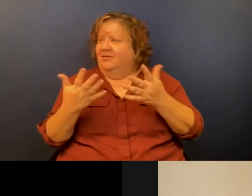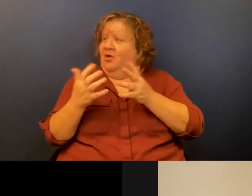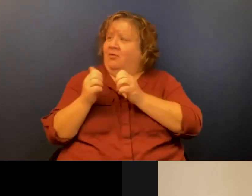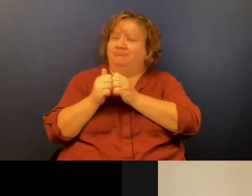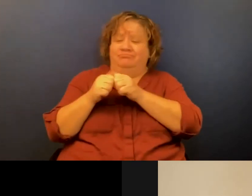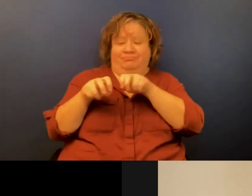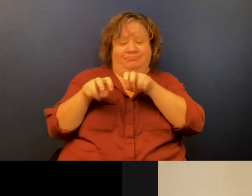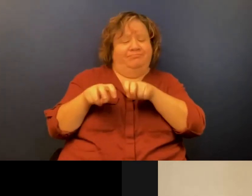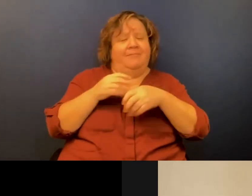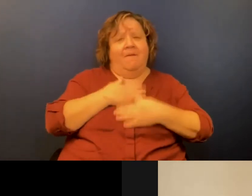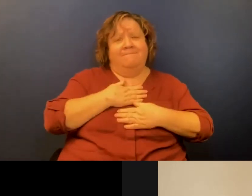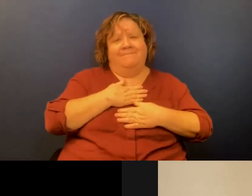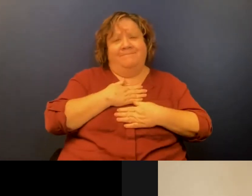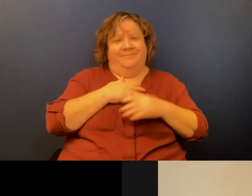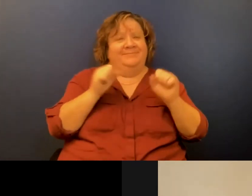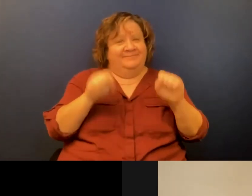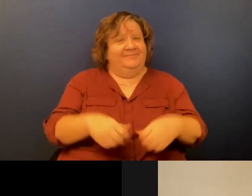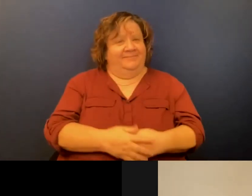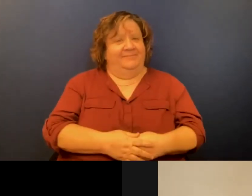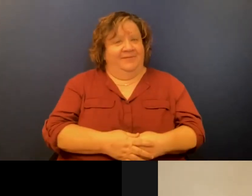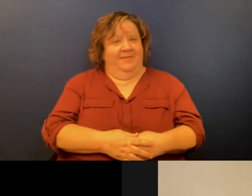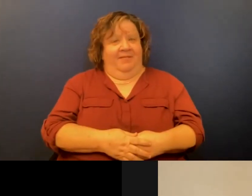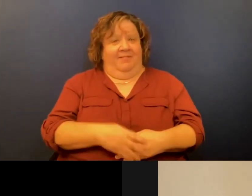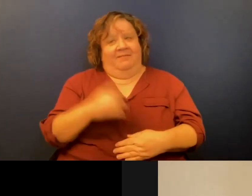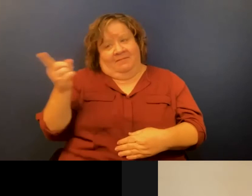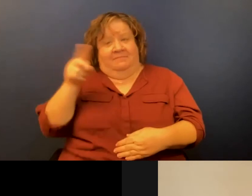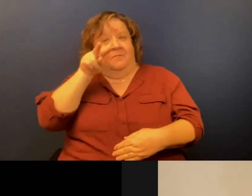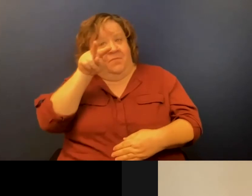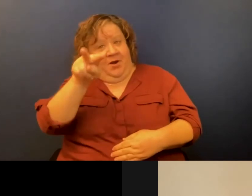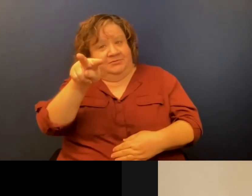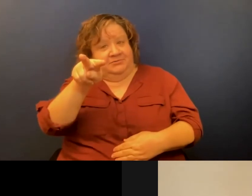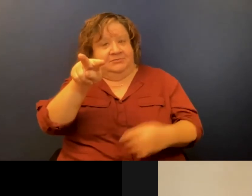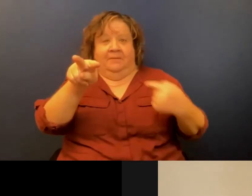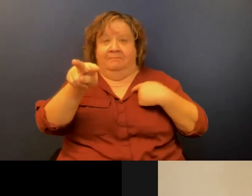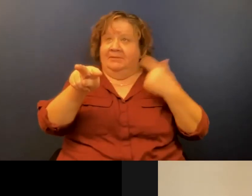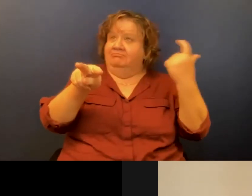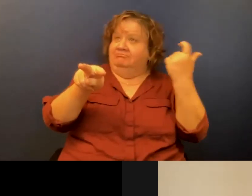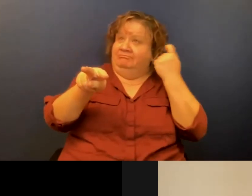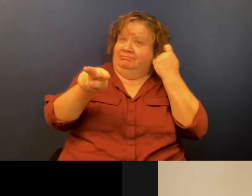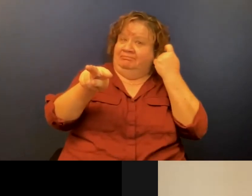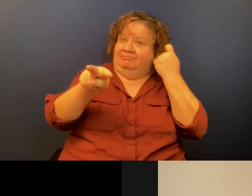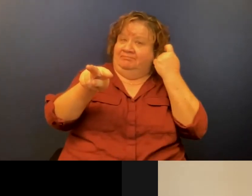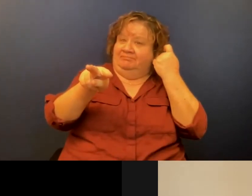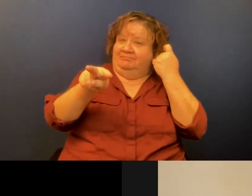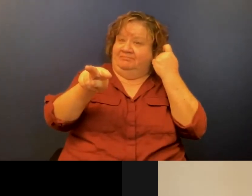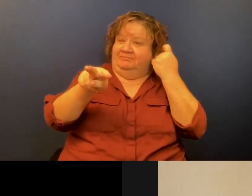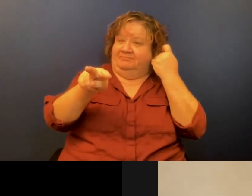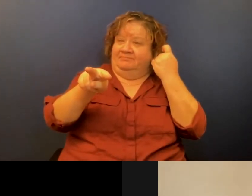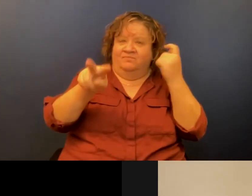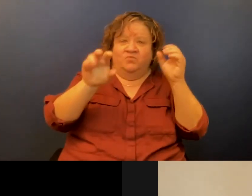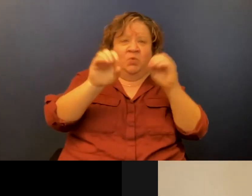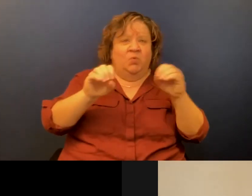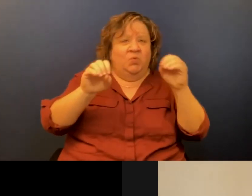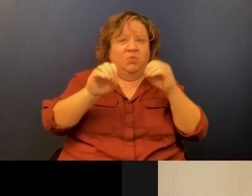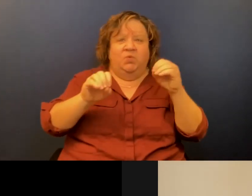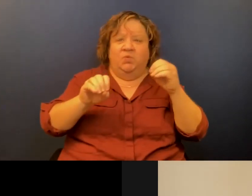I watch, without either one of us being disturbed or put out by it. So I think in